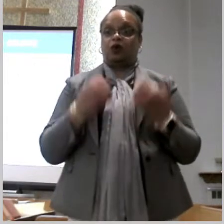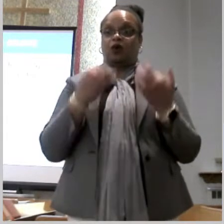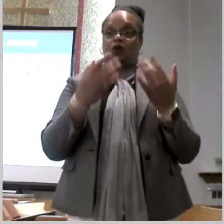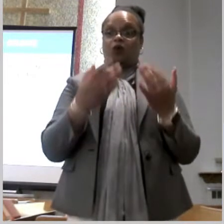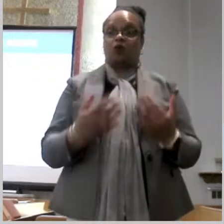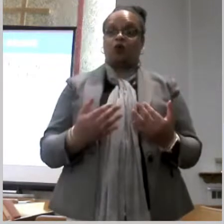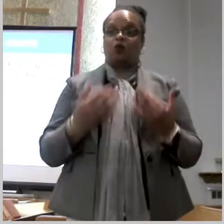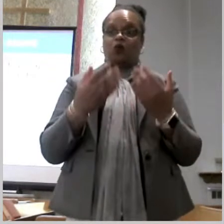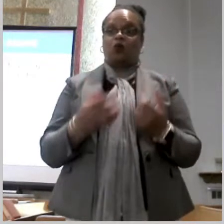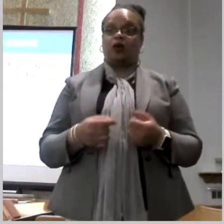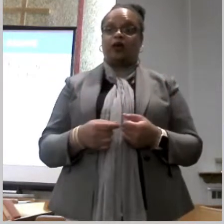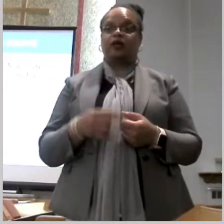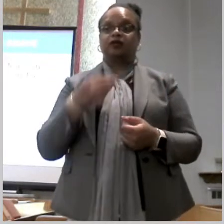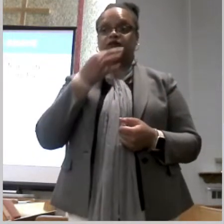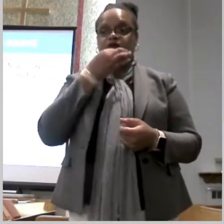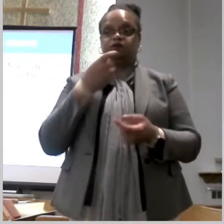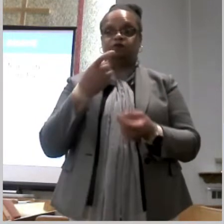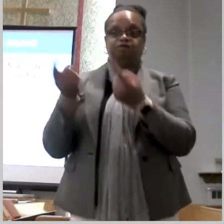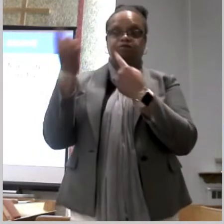Savior,